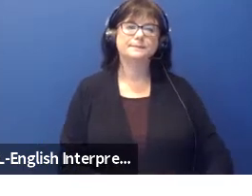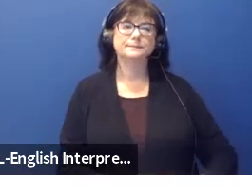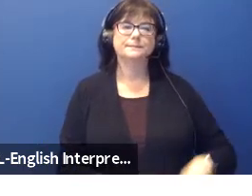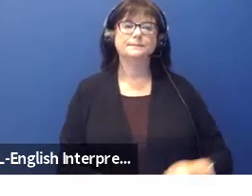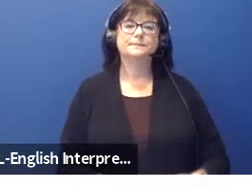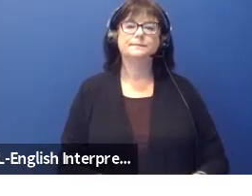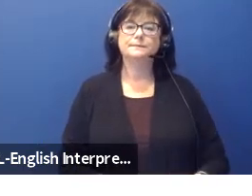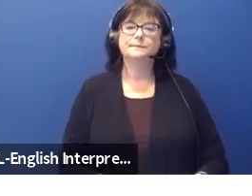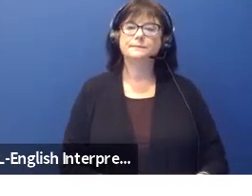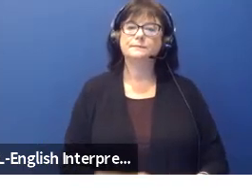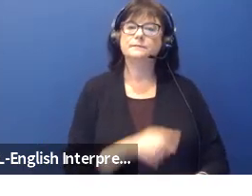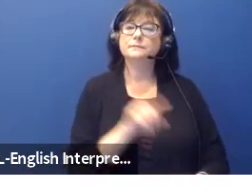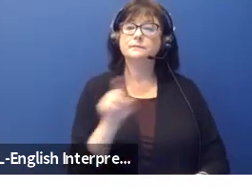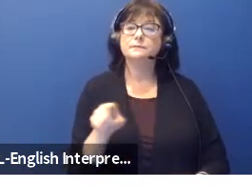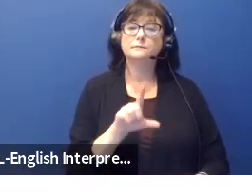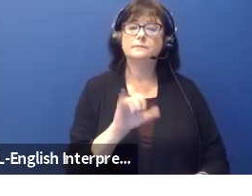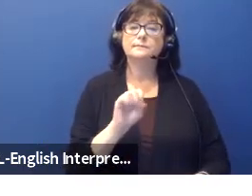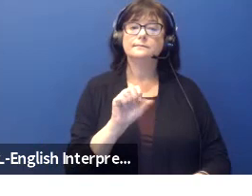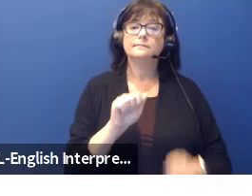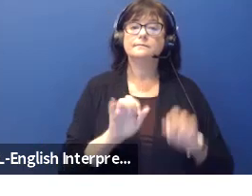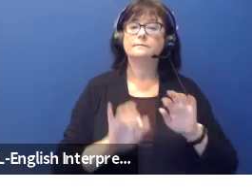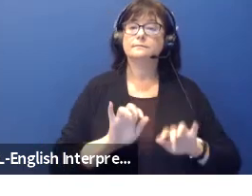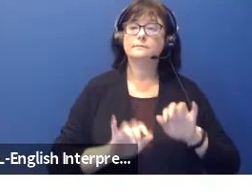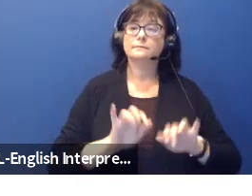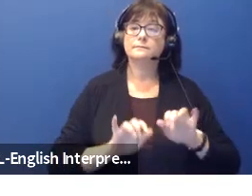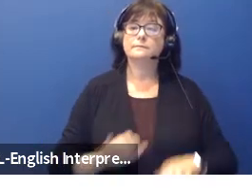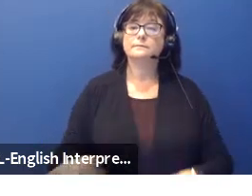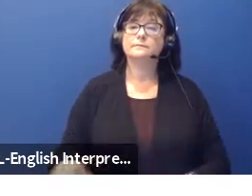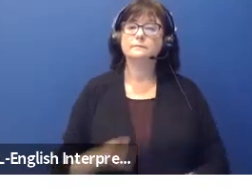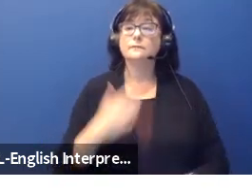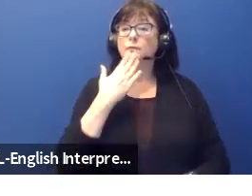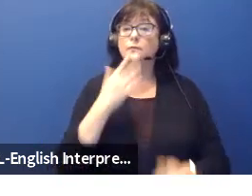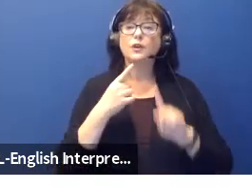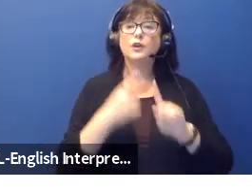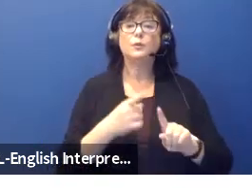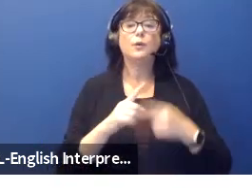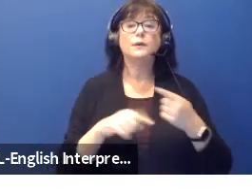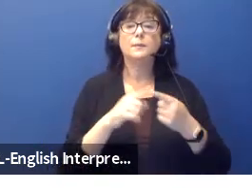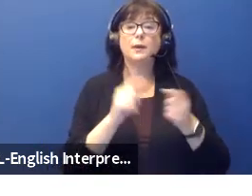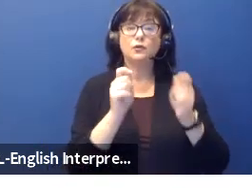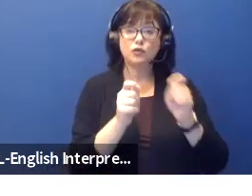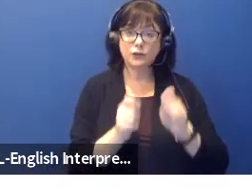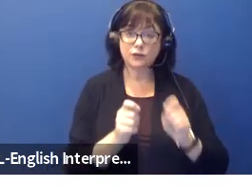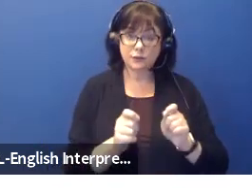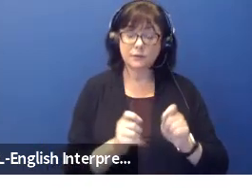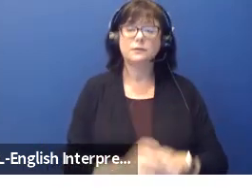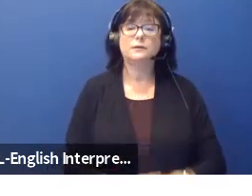Lisa has an item in the chat. That is a good point about changes. Oops.